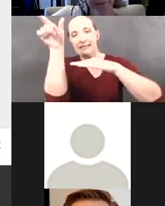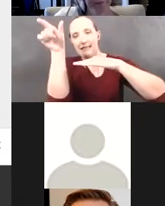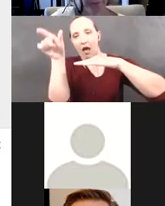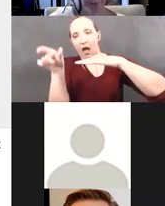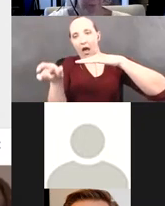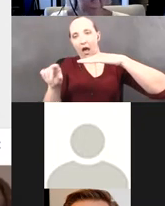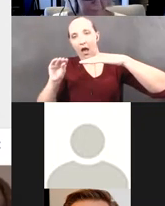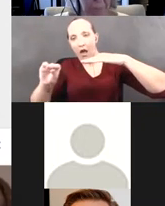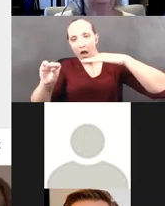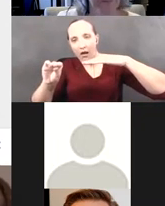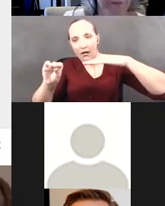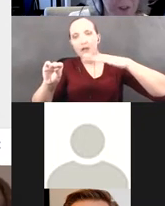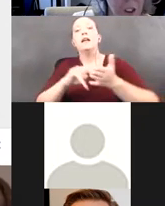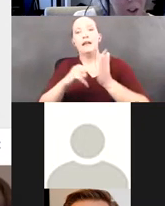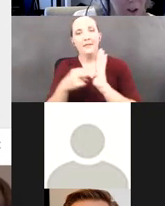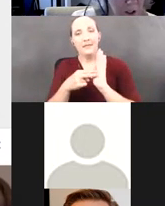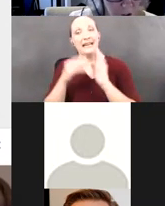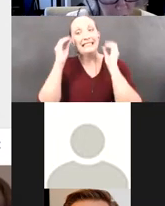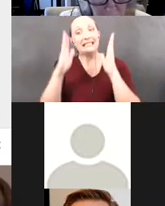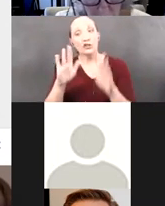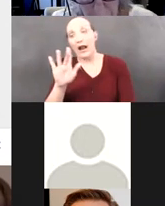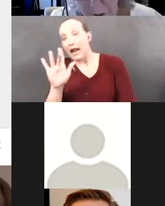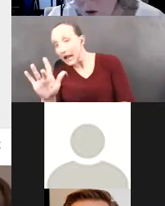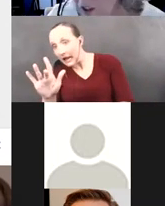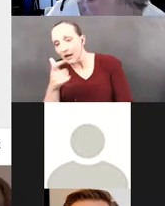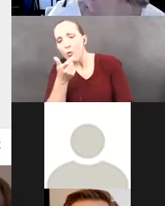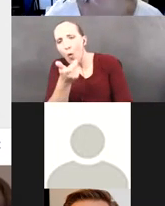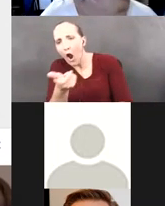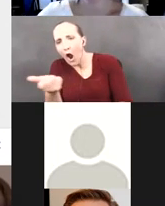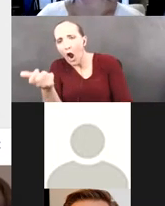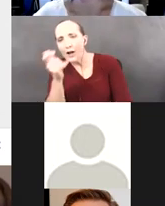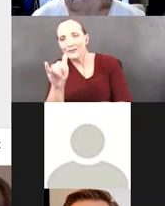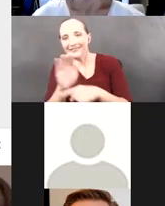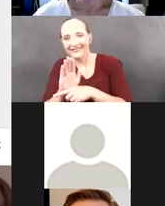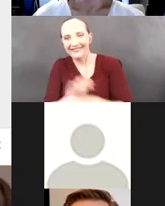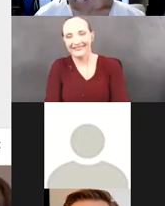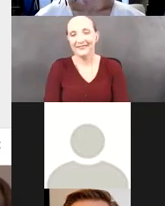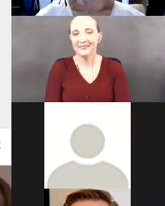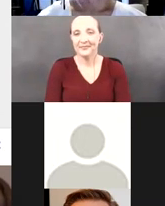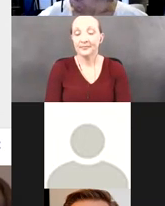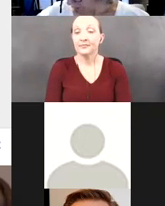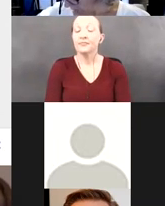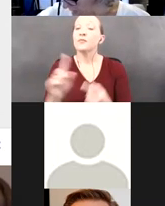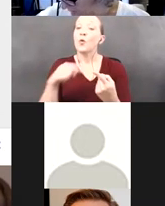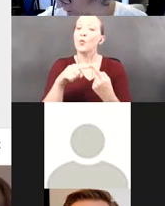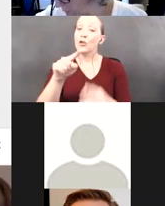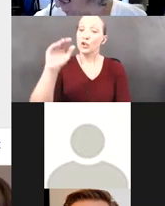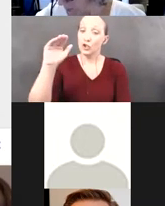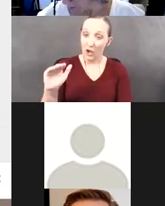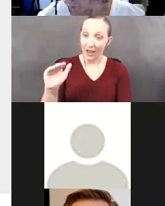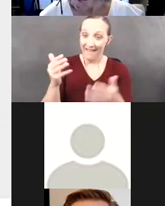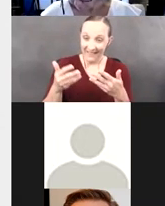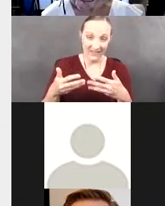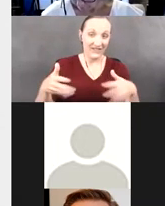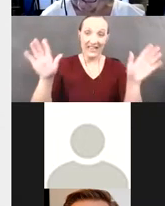teacher la will be able to derecha view del this documento comment. y el maestro podrá ver este When your comentario. child is finished Cuando su with hijo their work, termine con